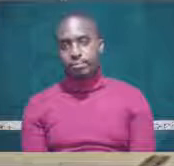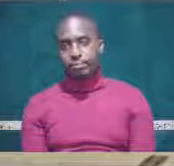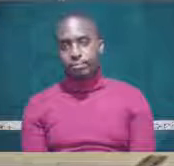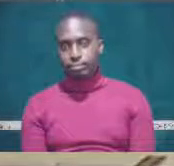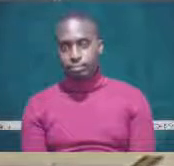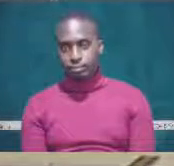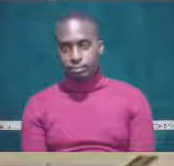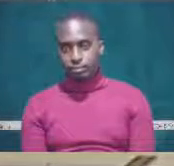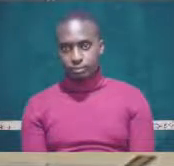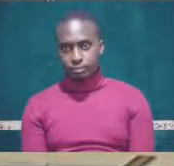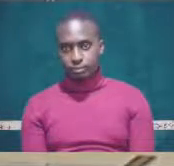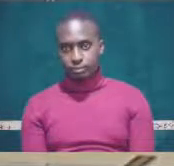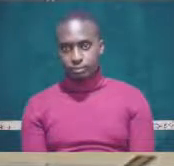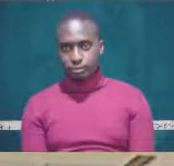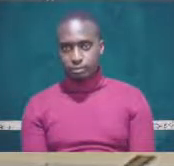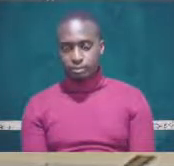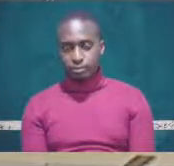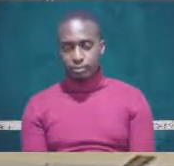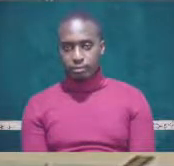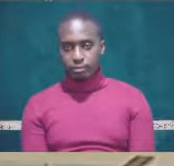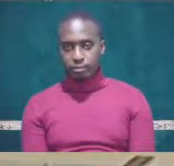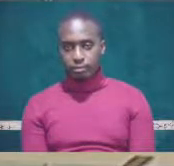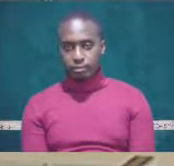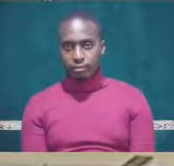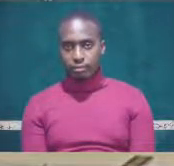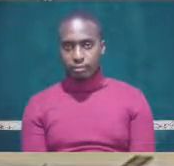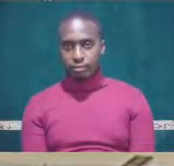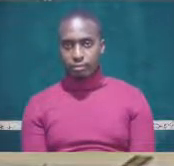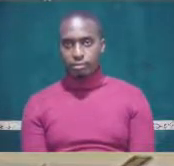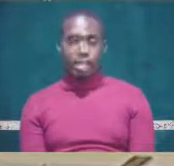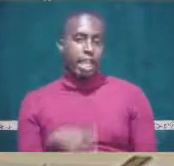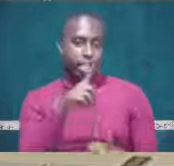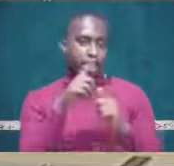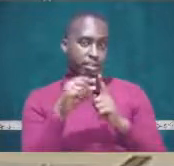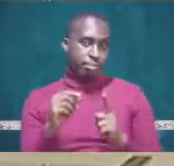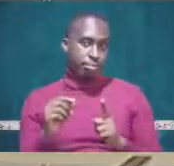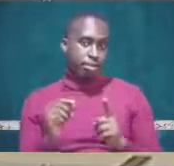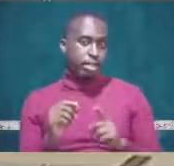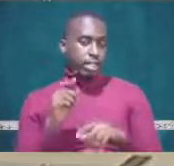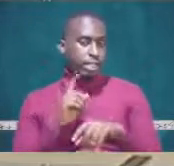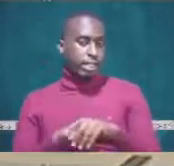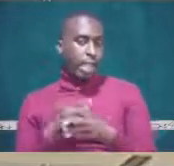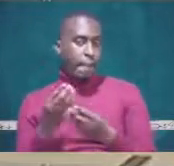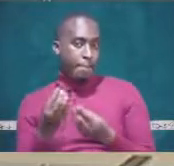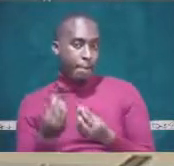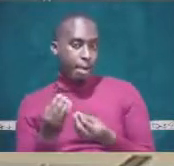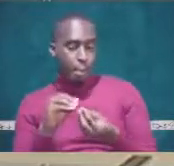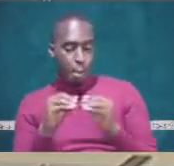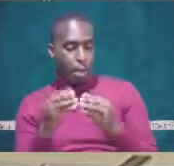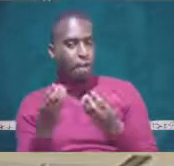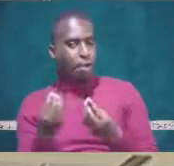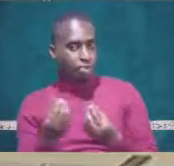money, refers to the amount of money, refers to the amount of money, the